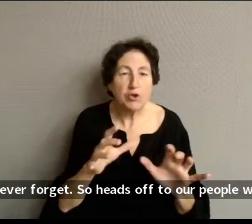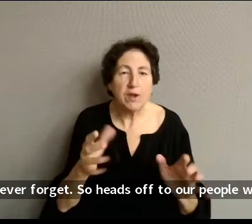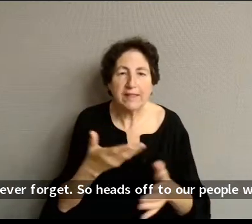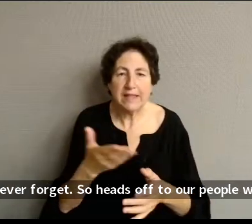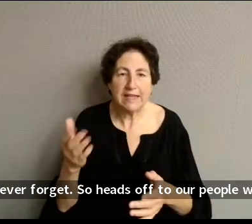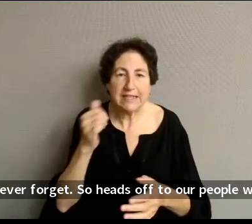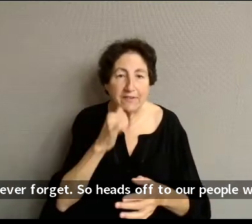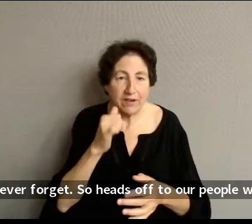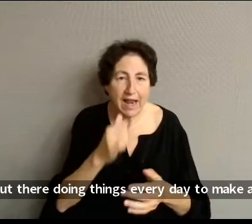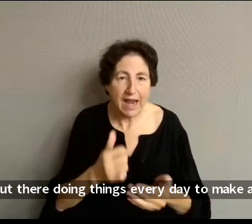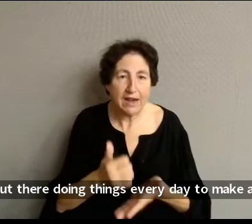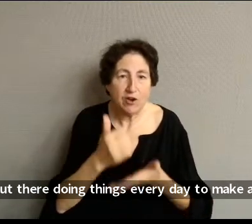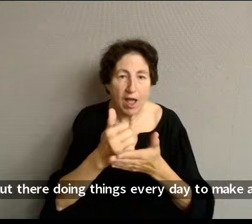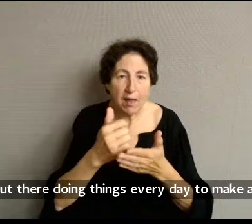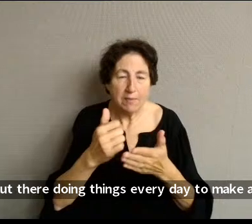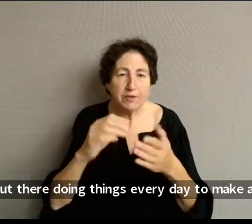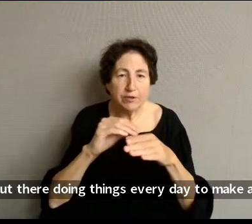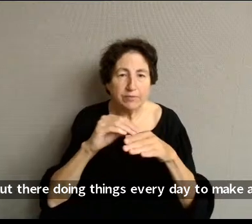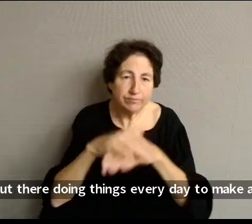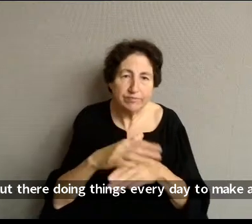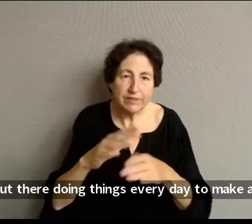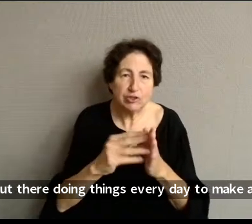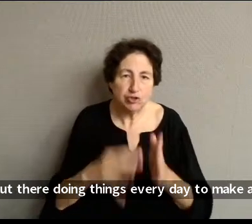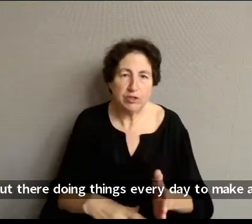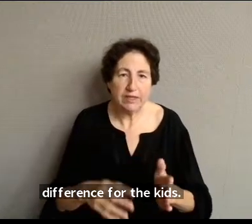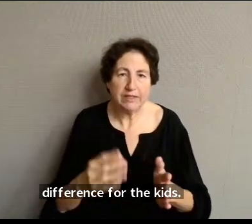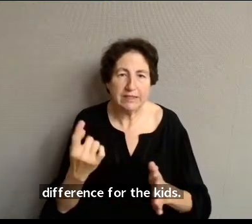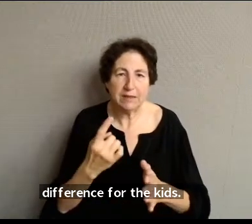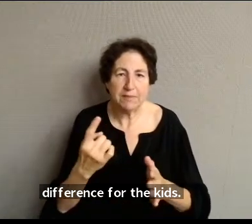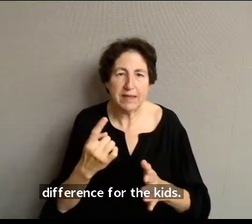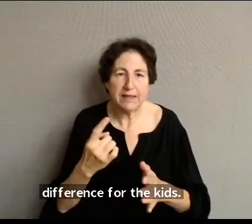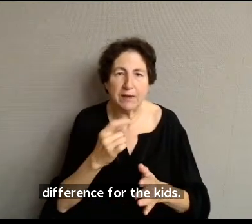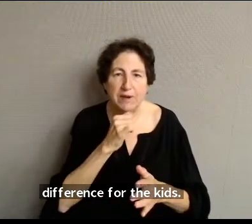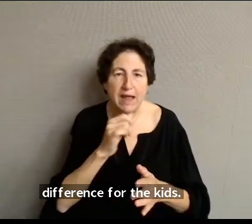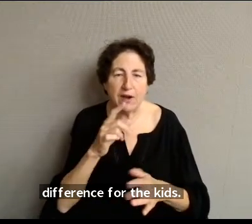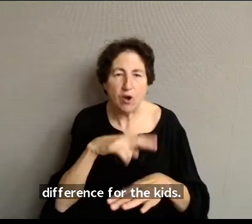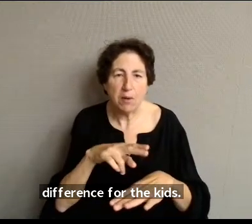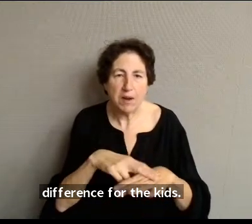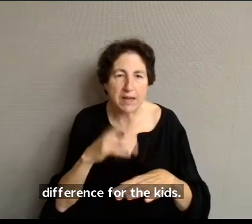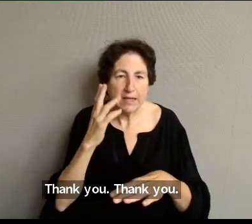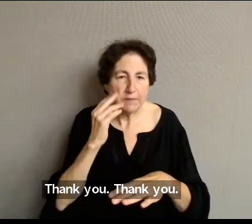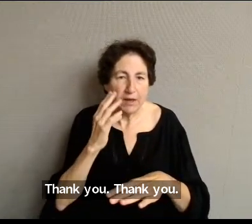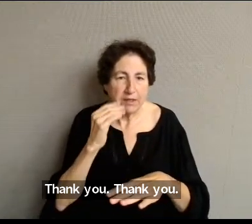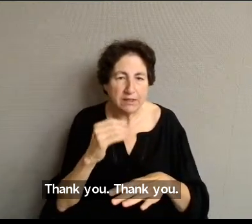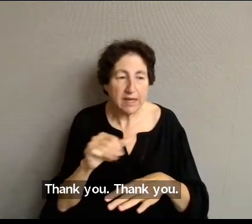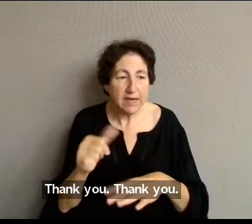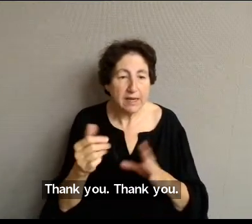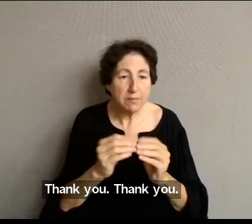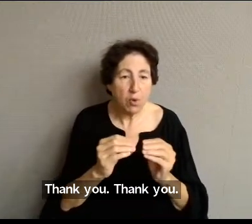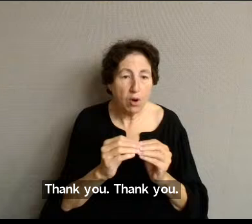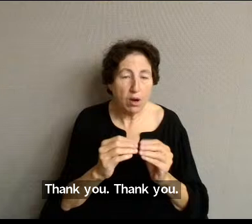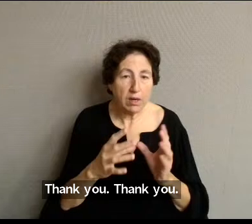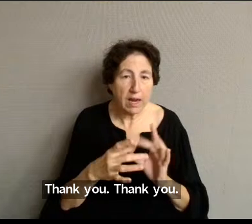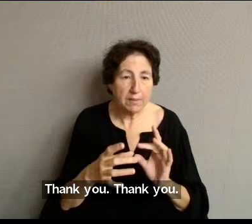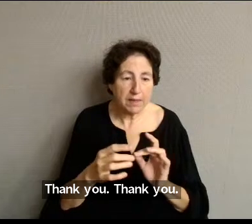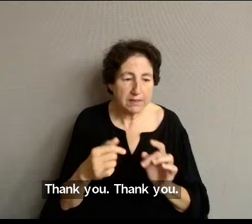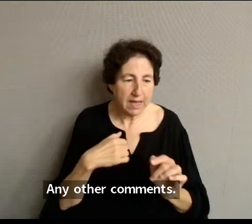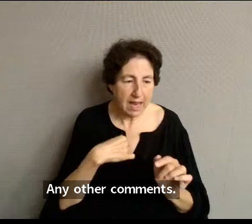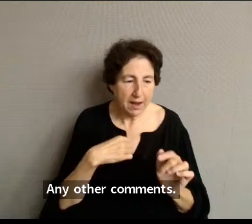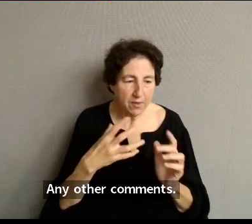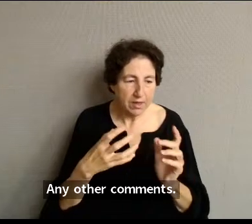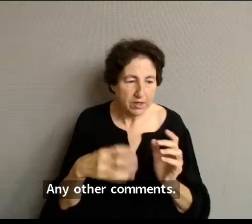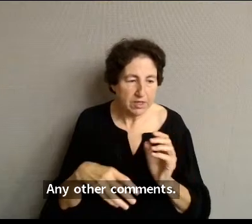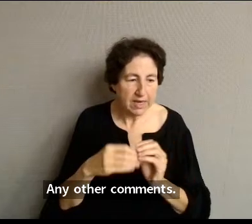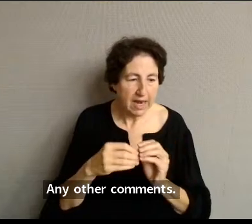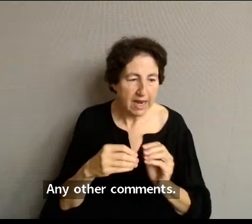for the kids. Thank you. Thank you. Any other comments? Yeah, I just want to jump in.